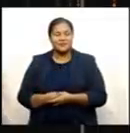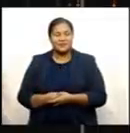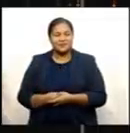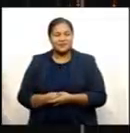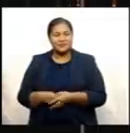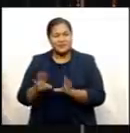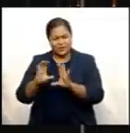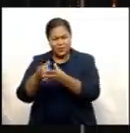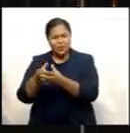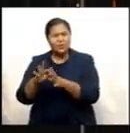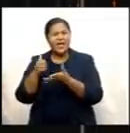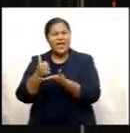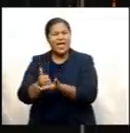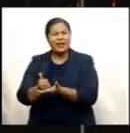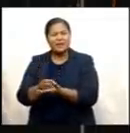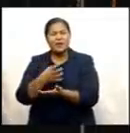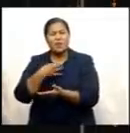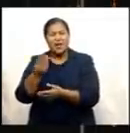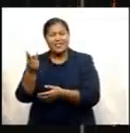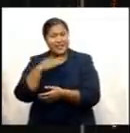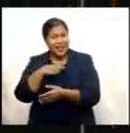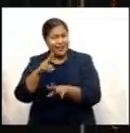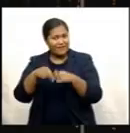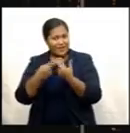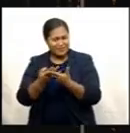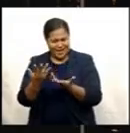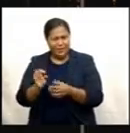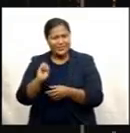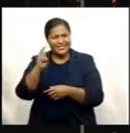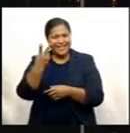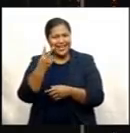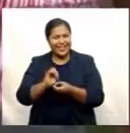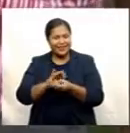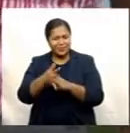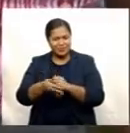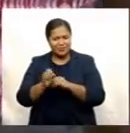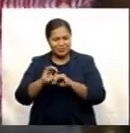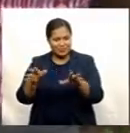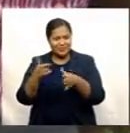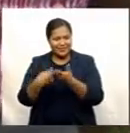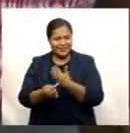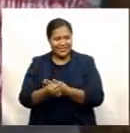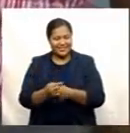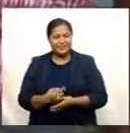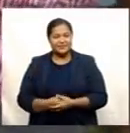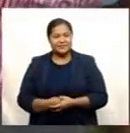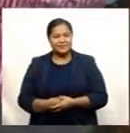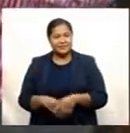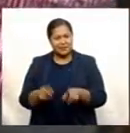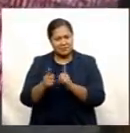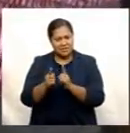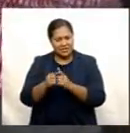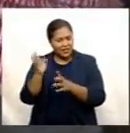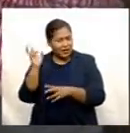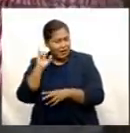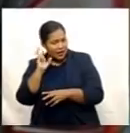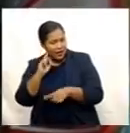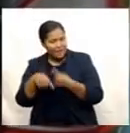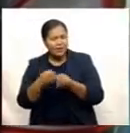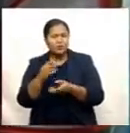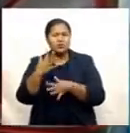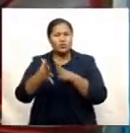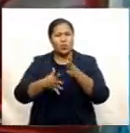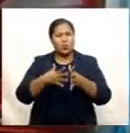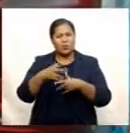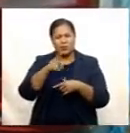the group helped over 300 families since the second wave of the pandemic. Meeting and listening to stories from people